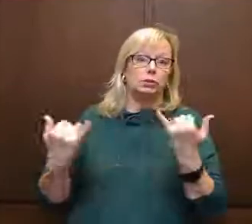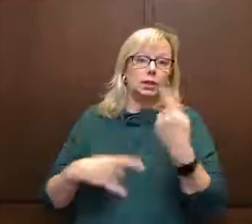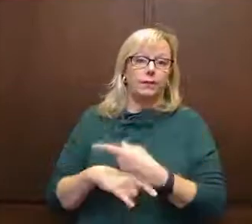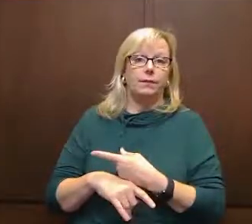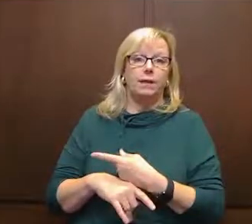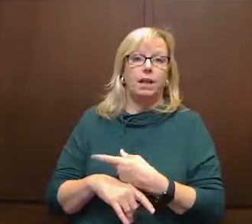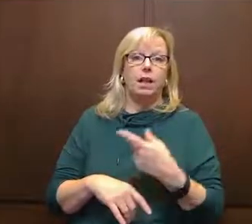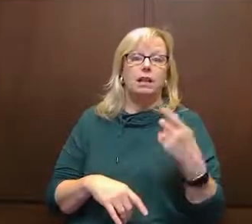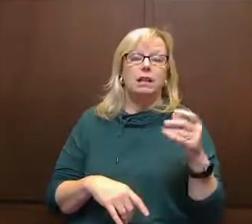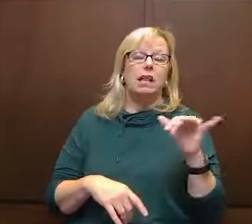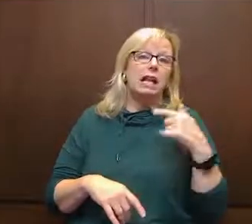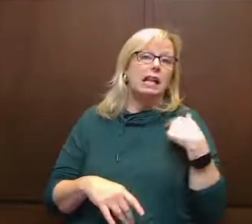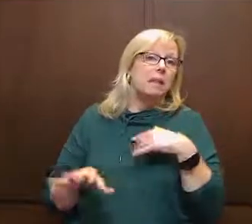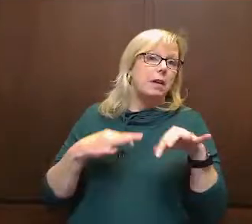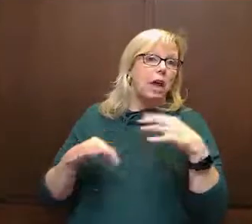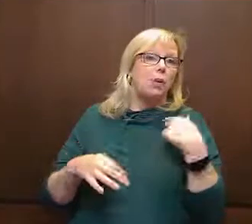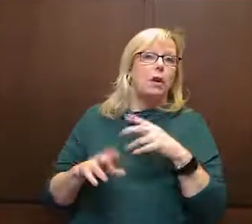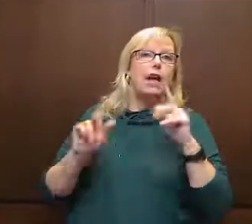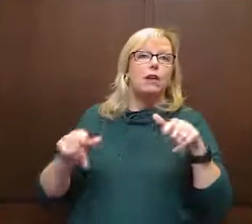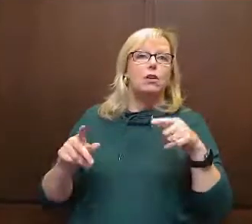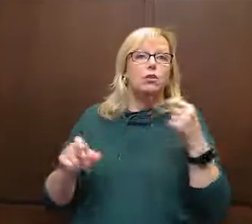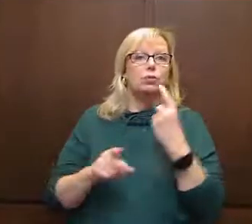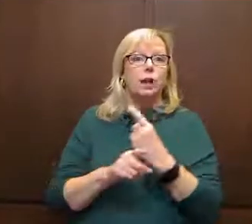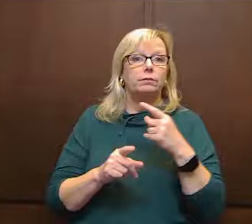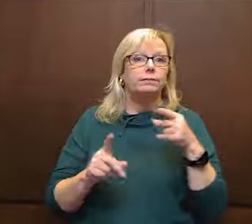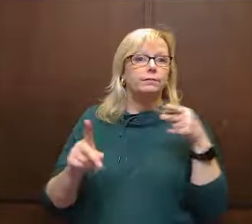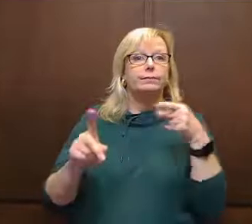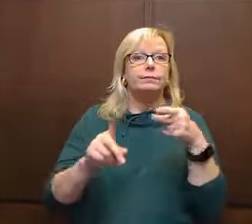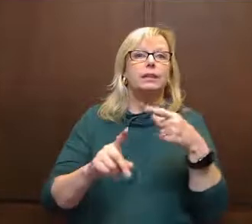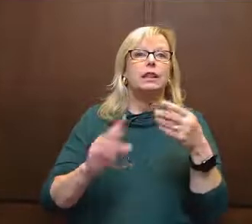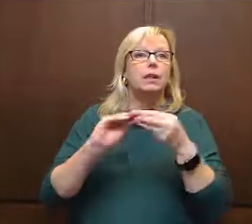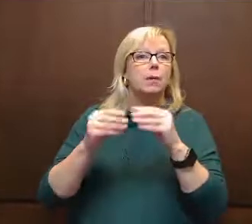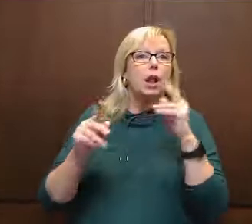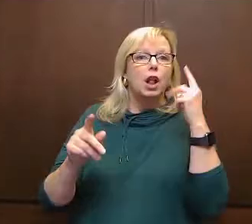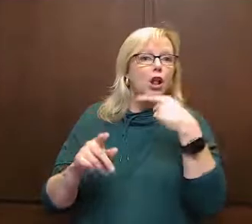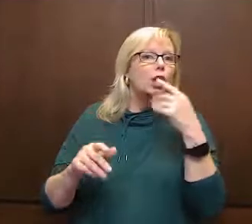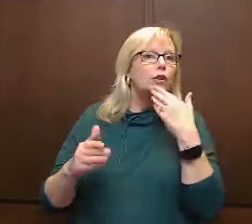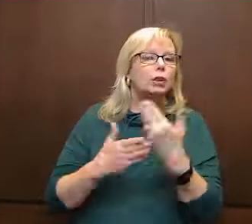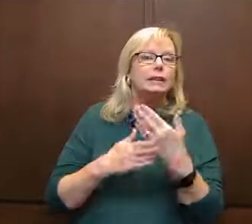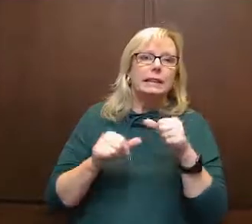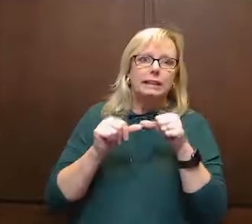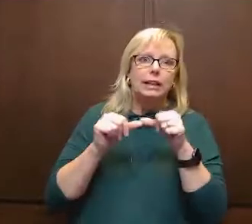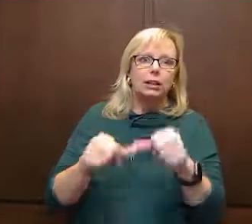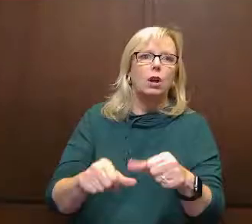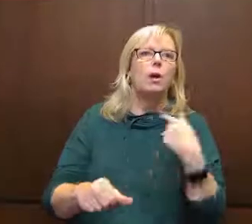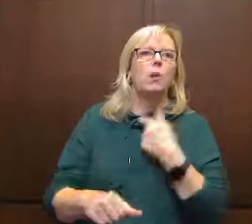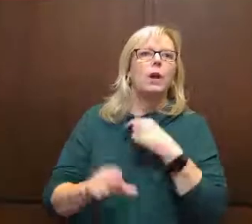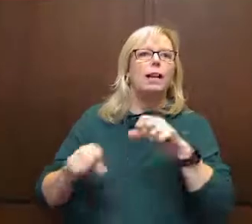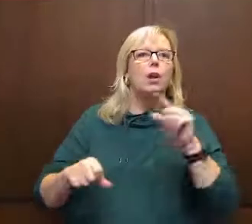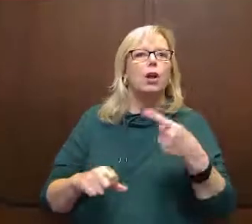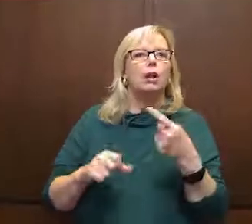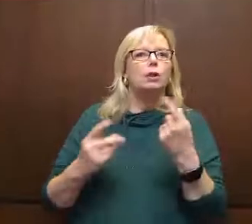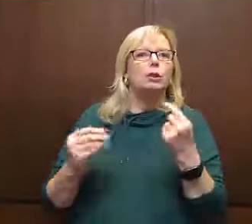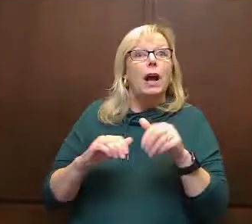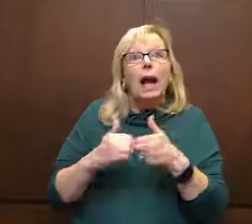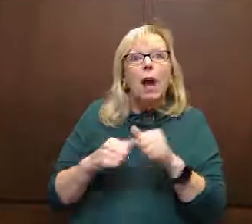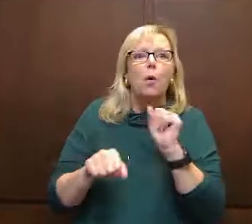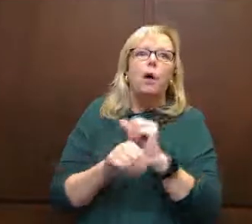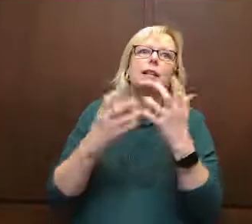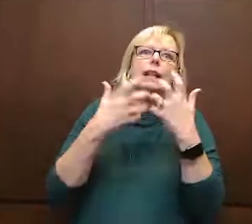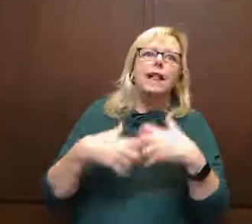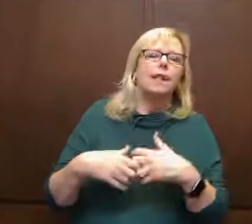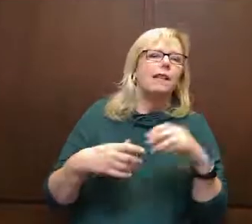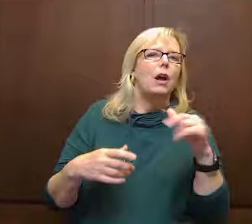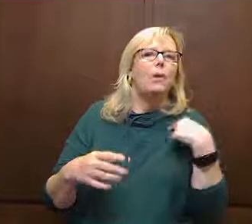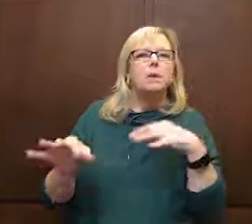said, that we're heading in the right direction. The numbers were looking good today. Let's keep that trend going, and we can only do that by working together. As we have